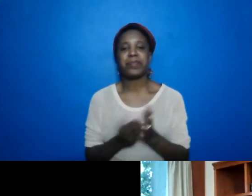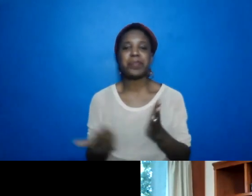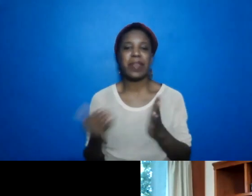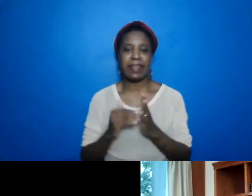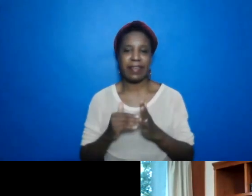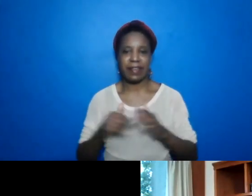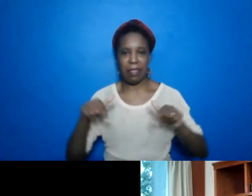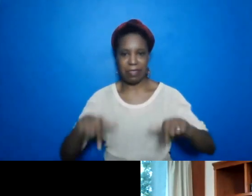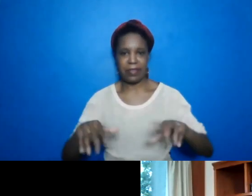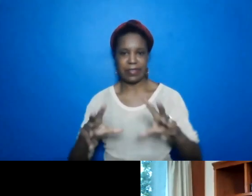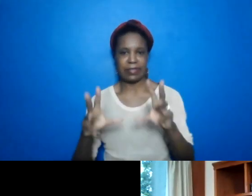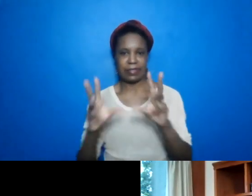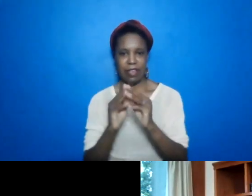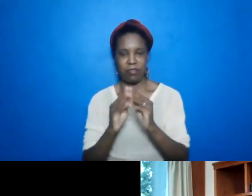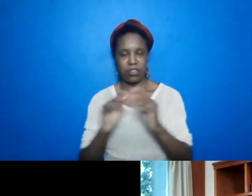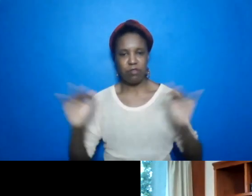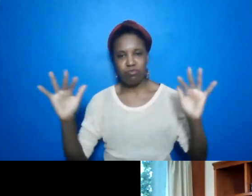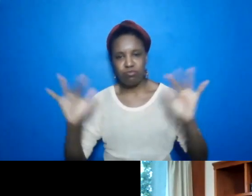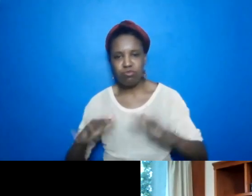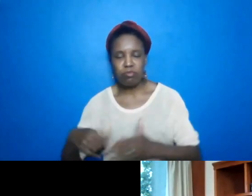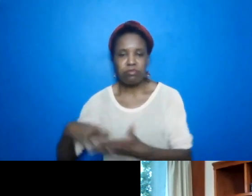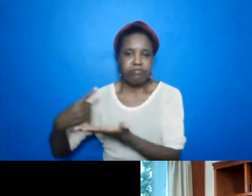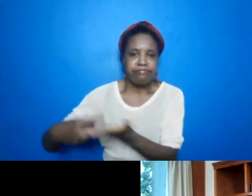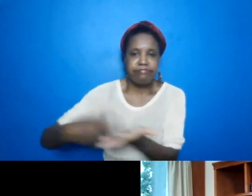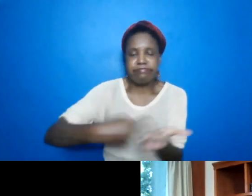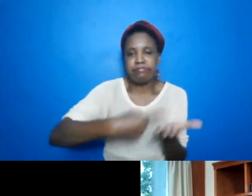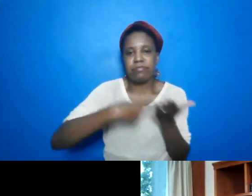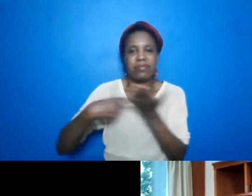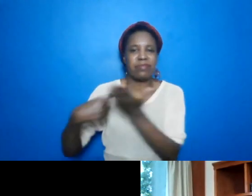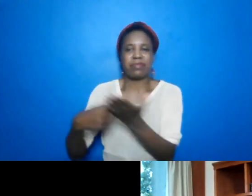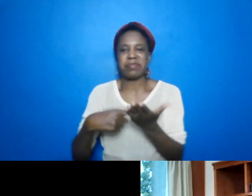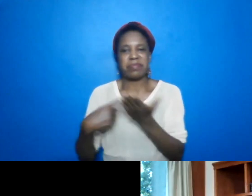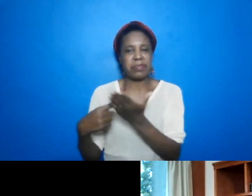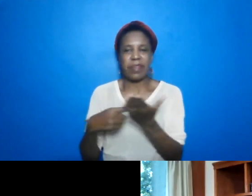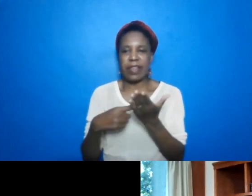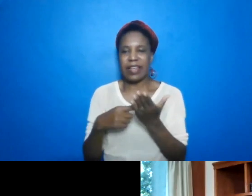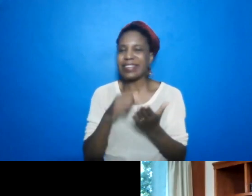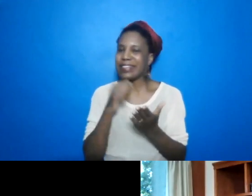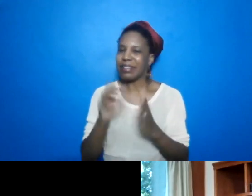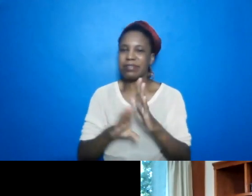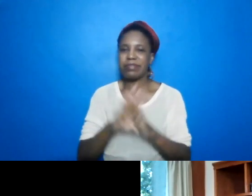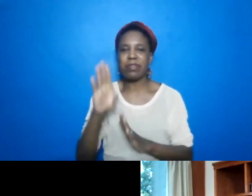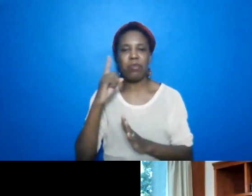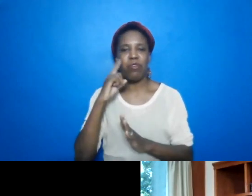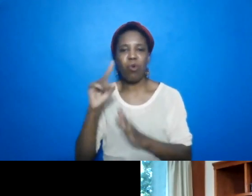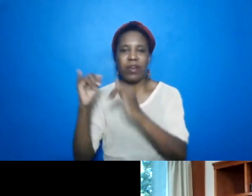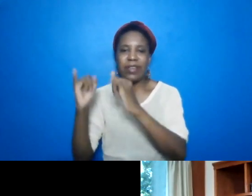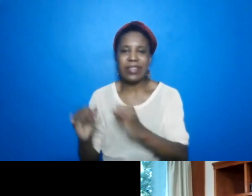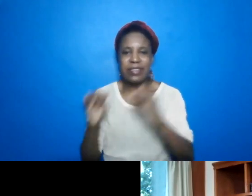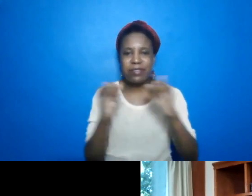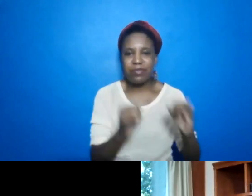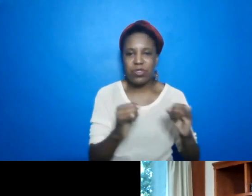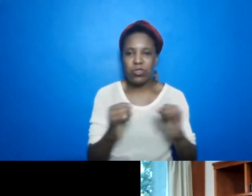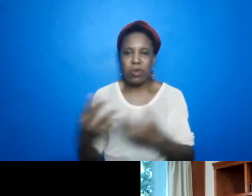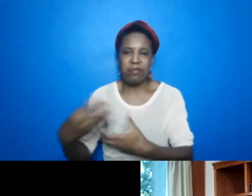designed for individual engagement. It's designed for